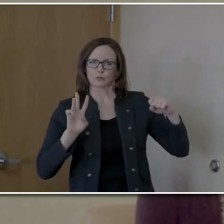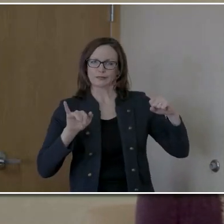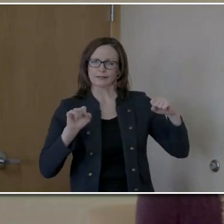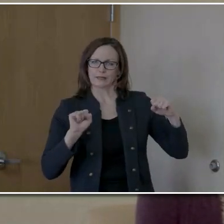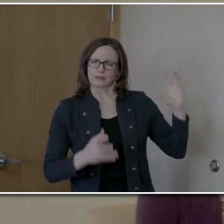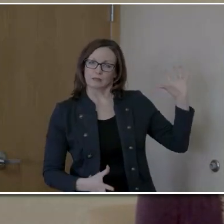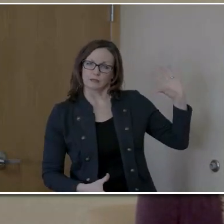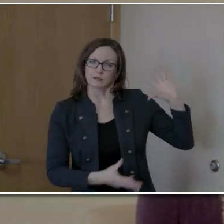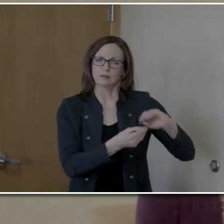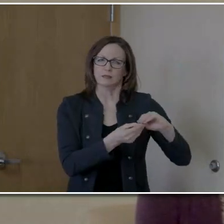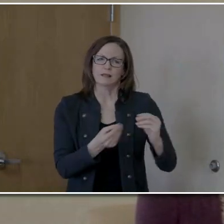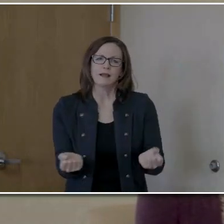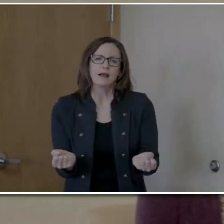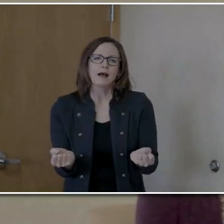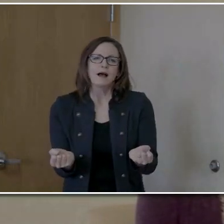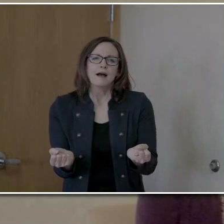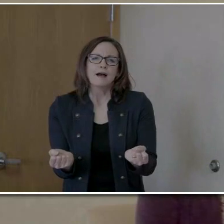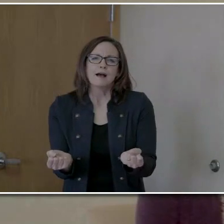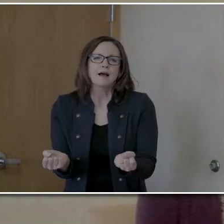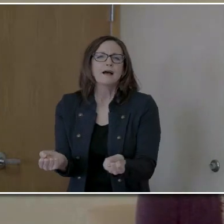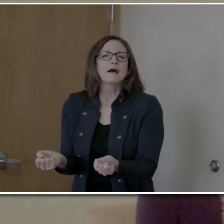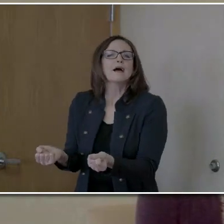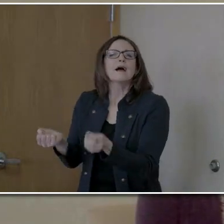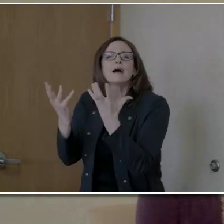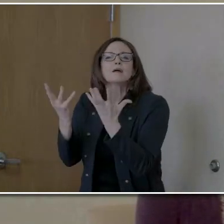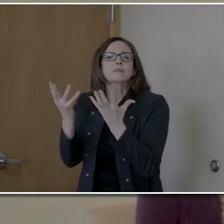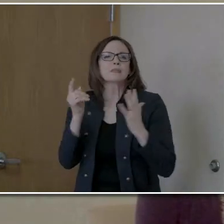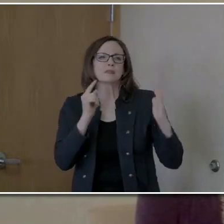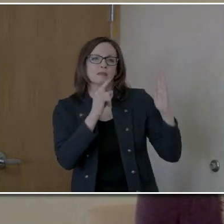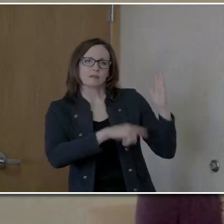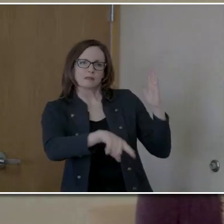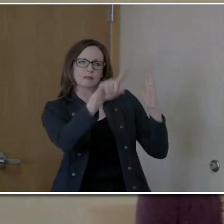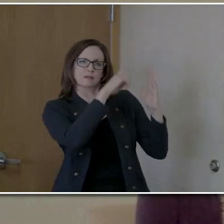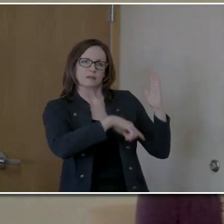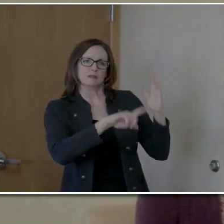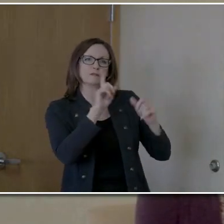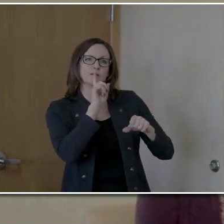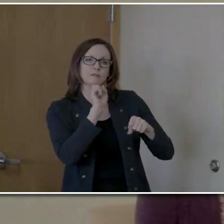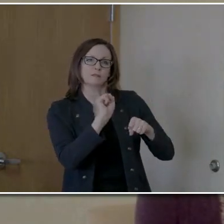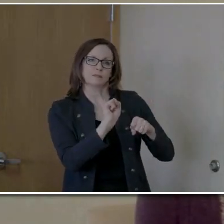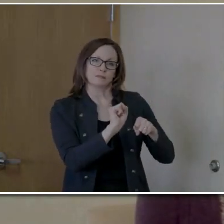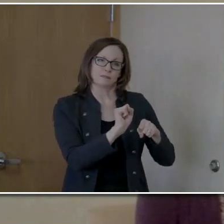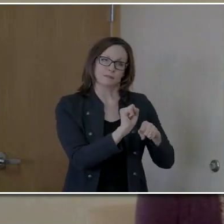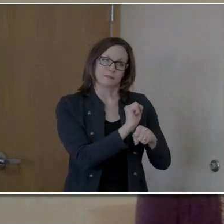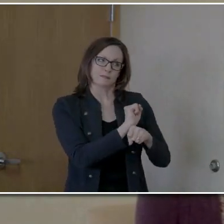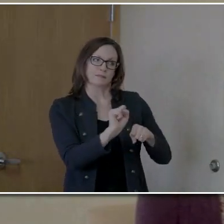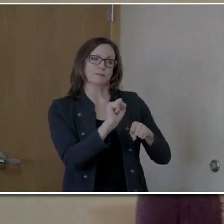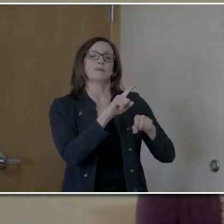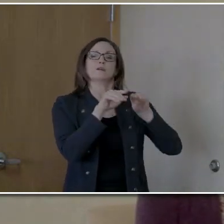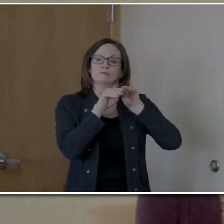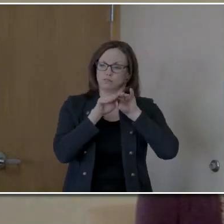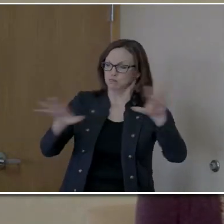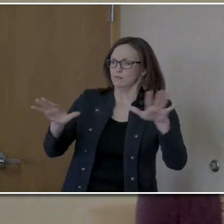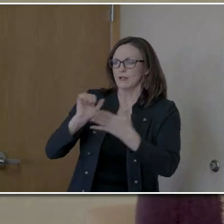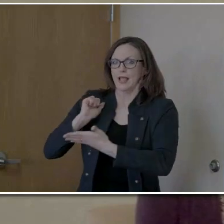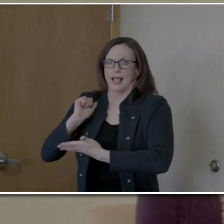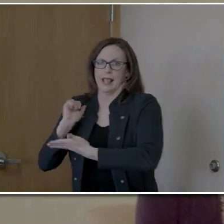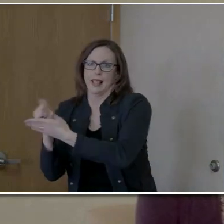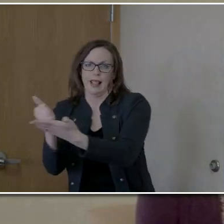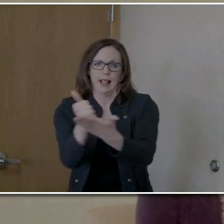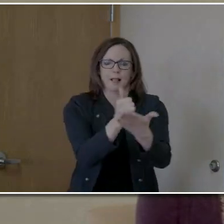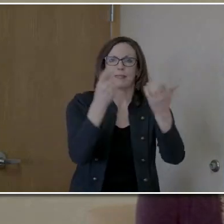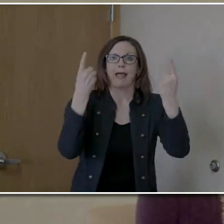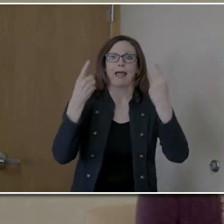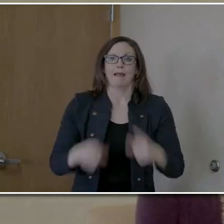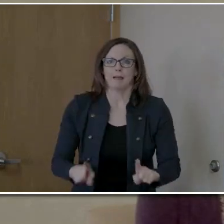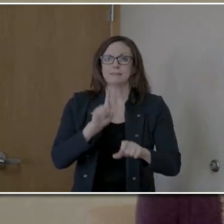COVID-19 around the state, how many National Guard members have contracted COVID themselves? And then specifically for both of you,